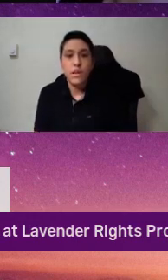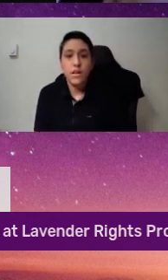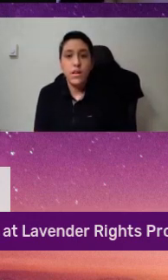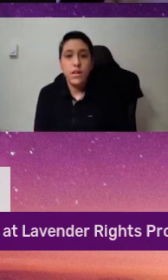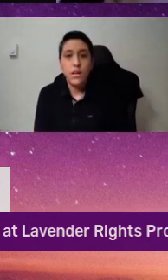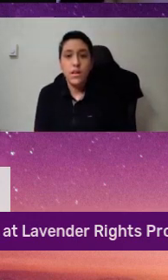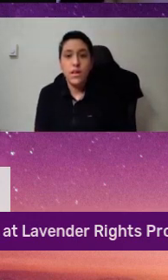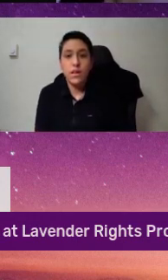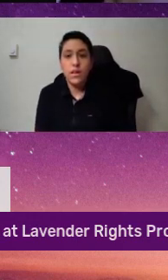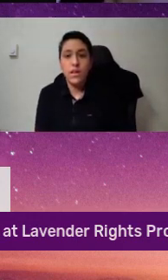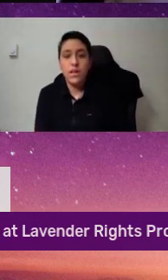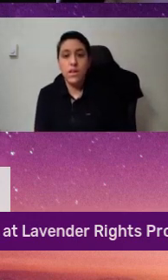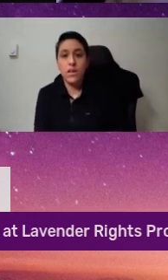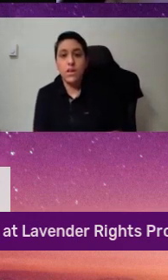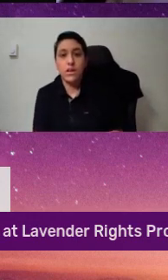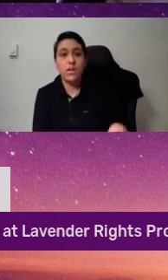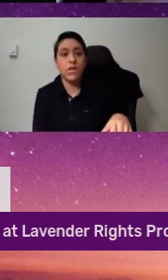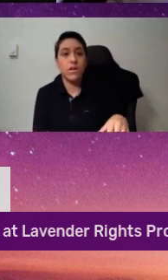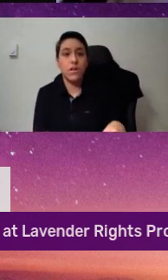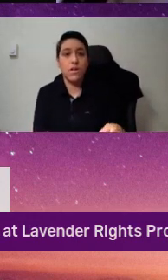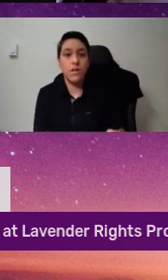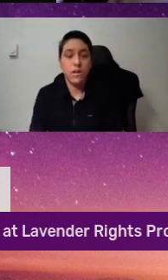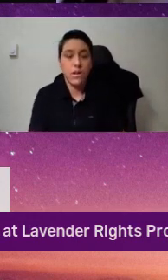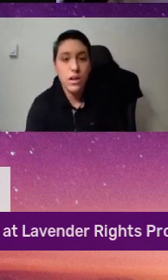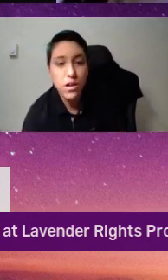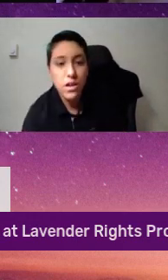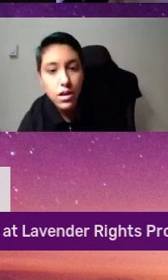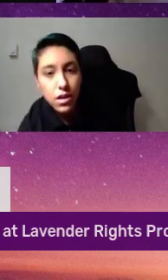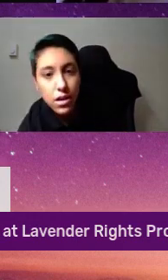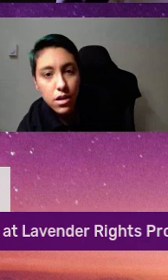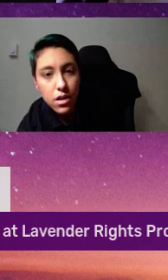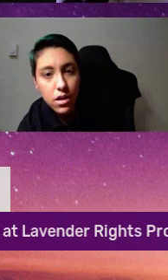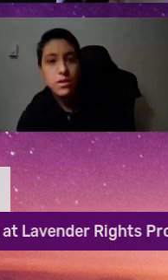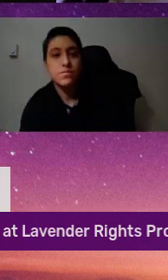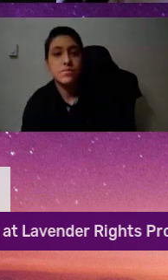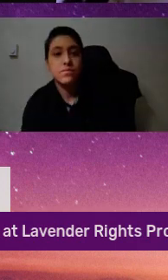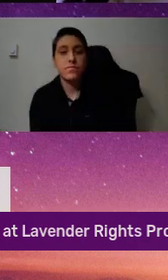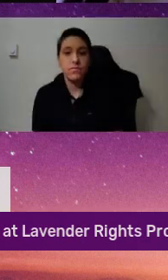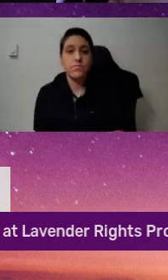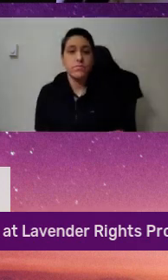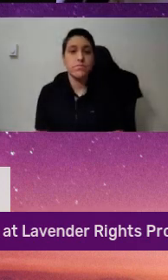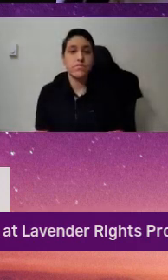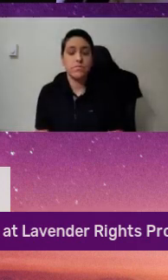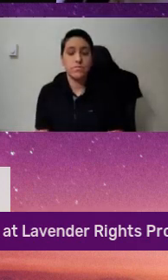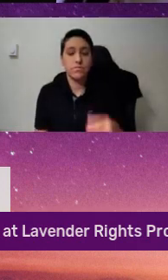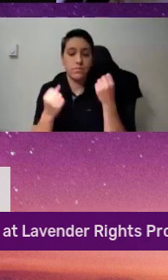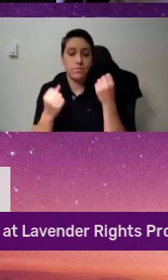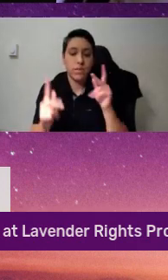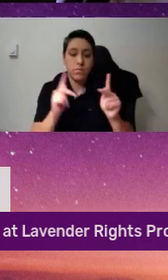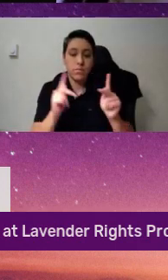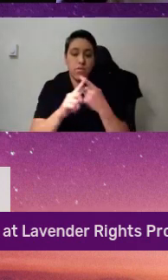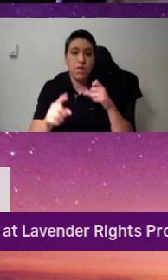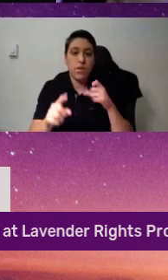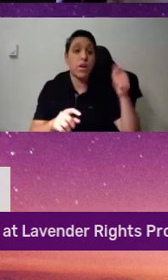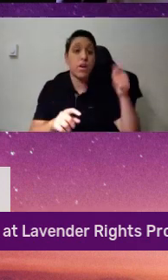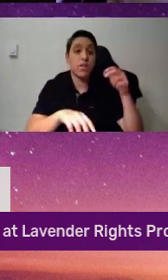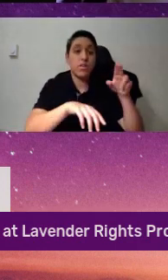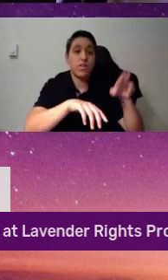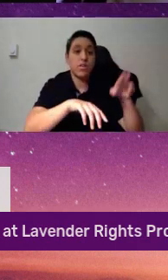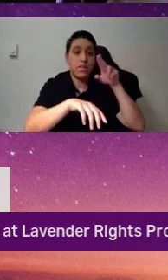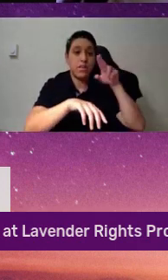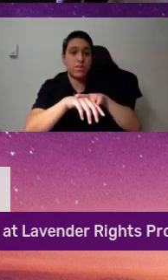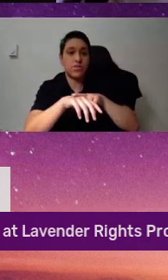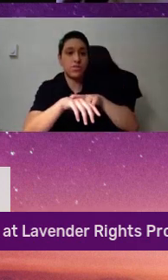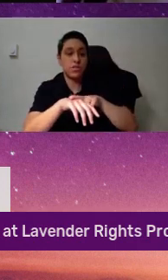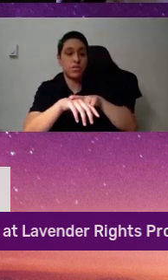It dates back for some of us, especially some of us, in other nations abroad, over